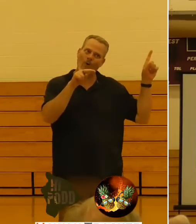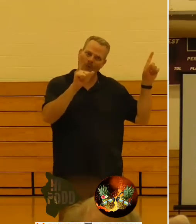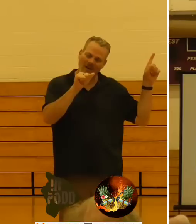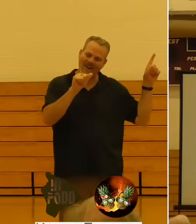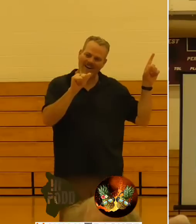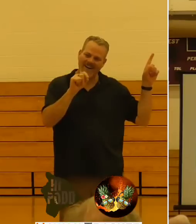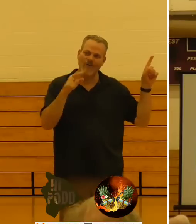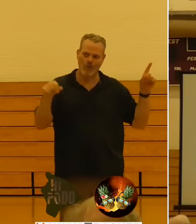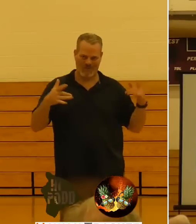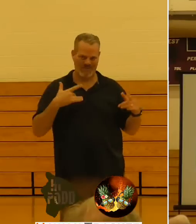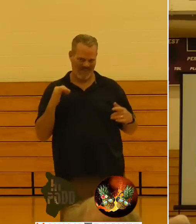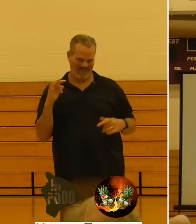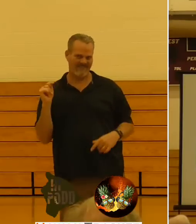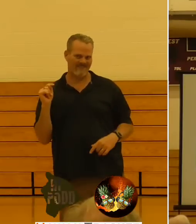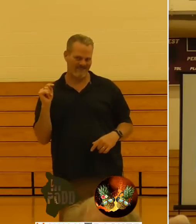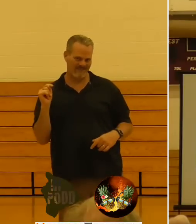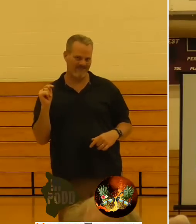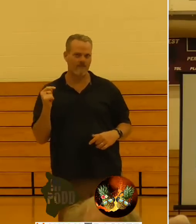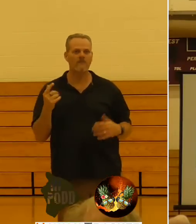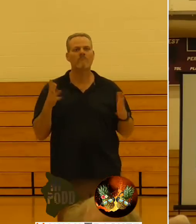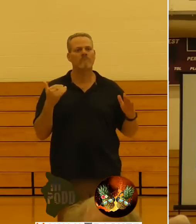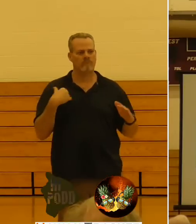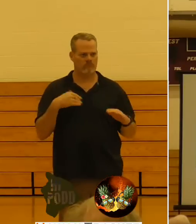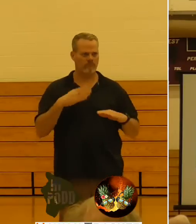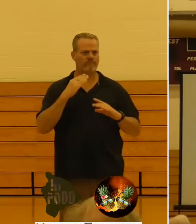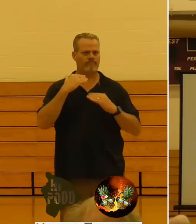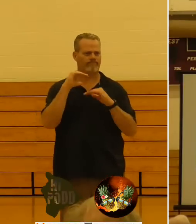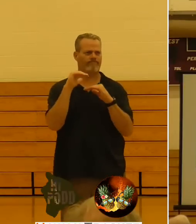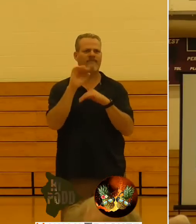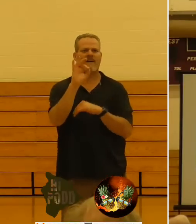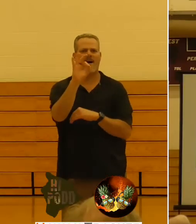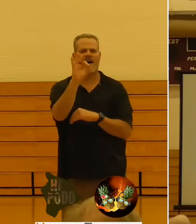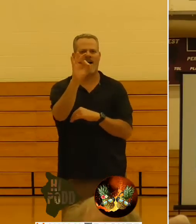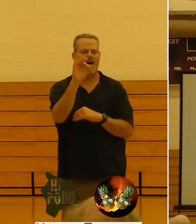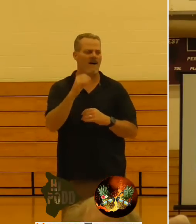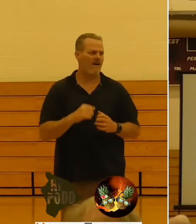else, we've only had 9.